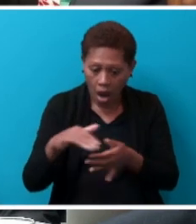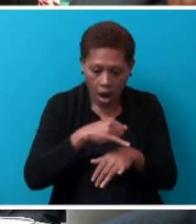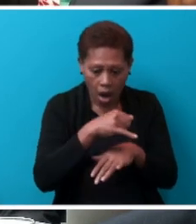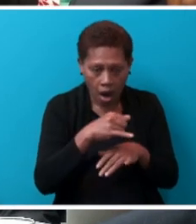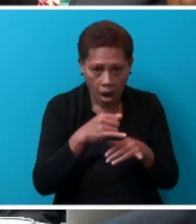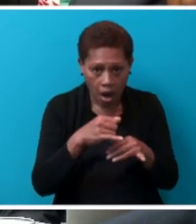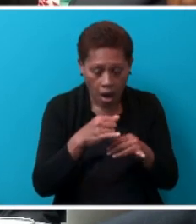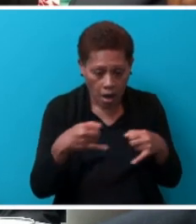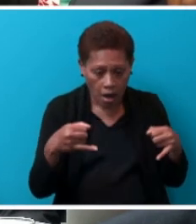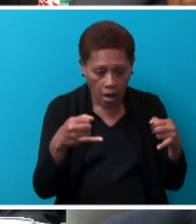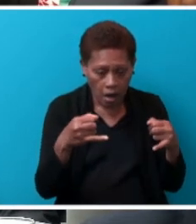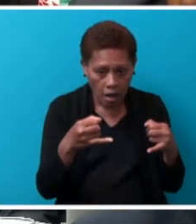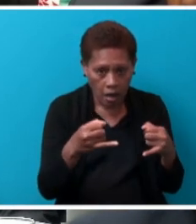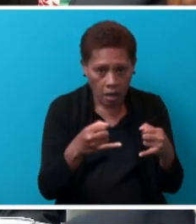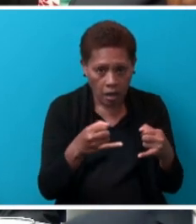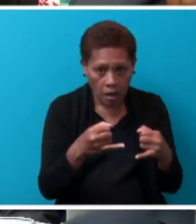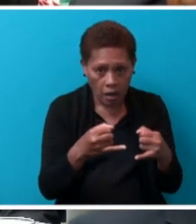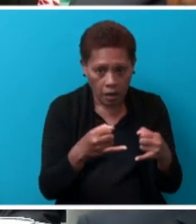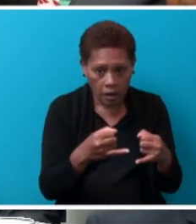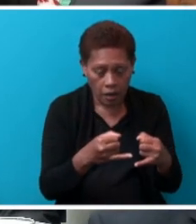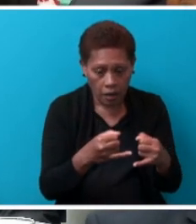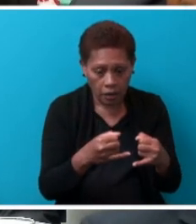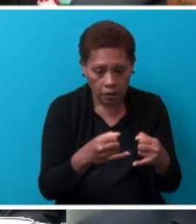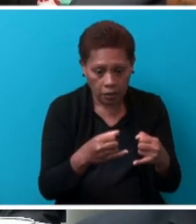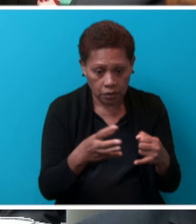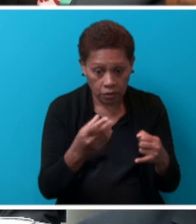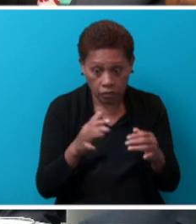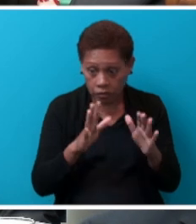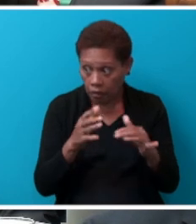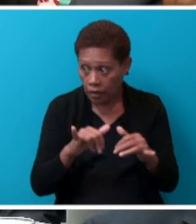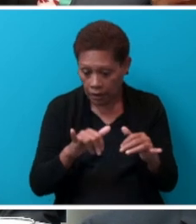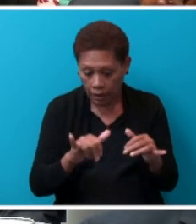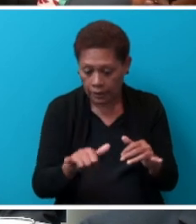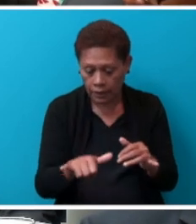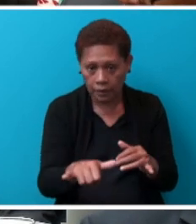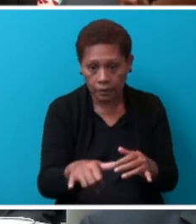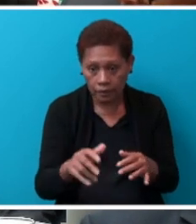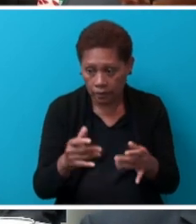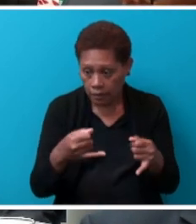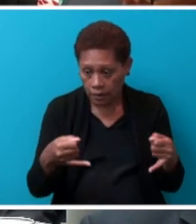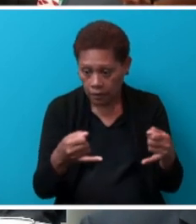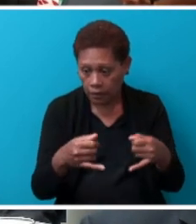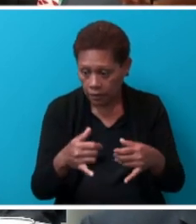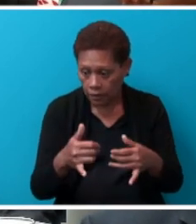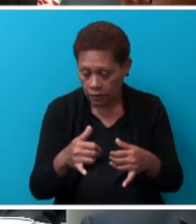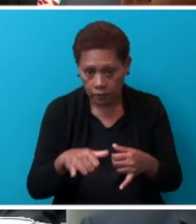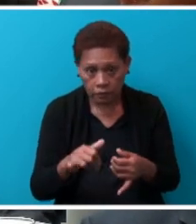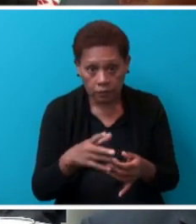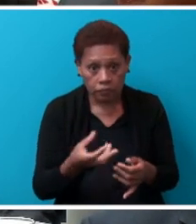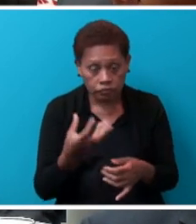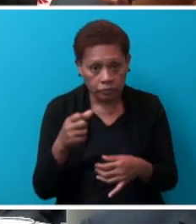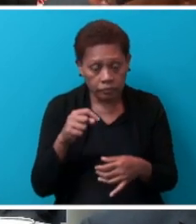and it carries immense significance for the purpose of the Yasawa Islands, and will play a key role in enhancing access to the